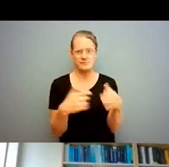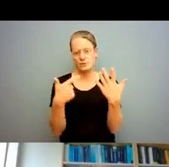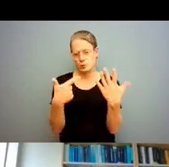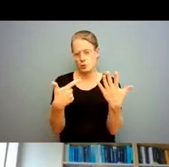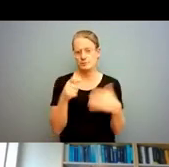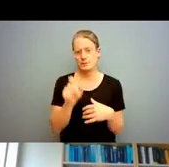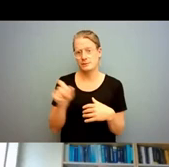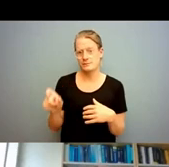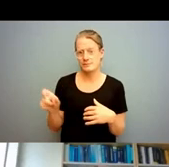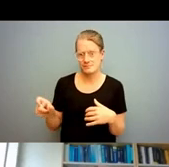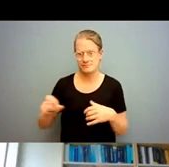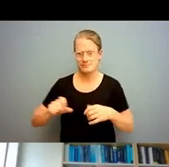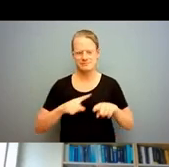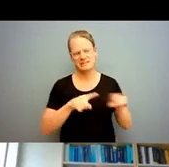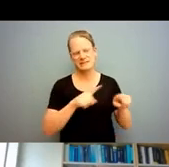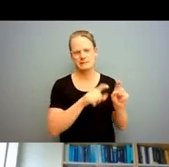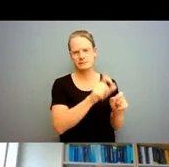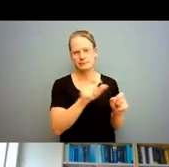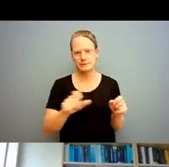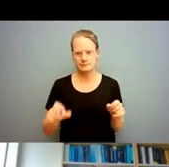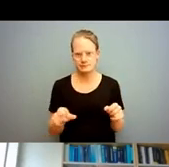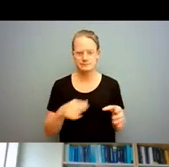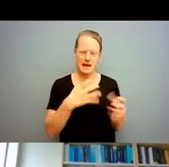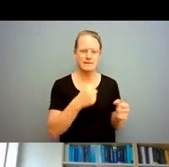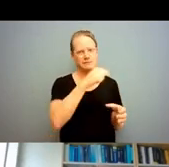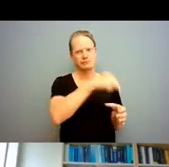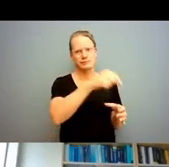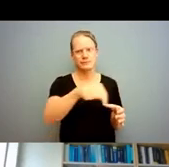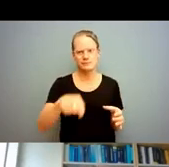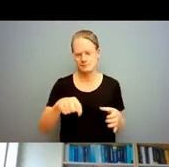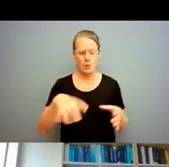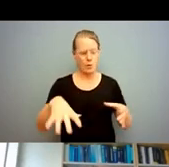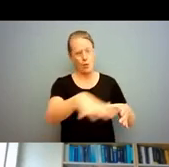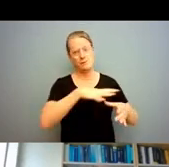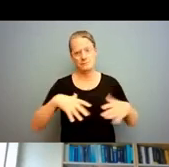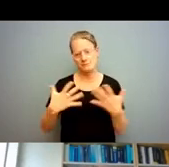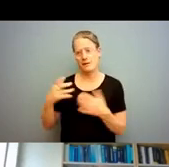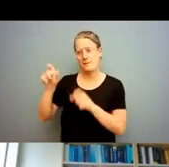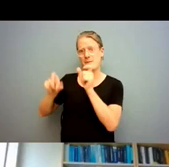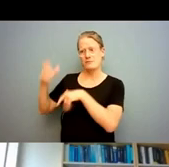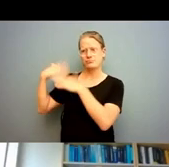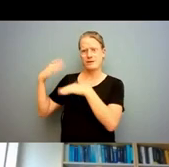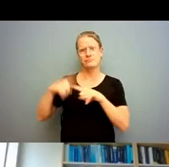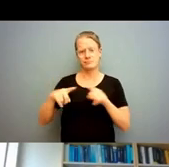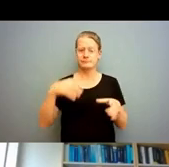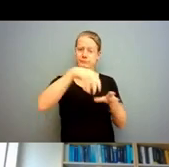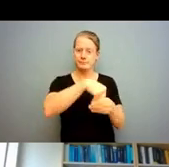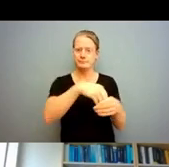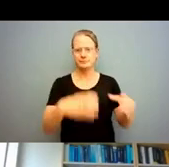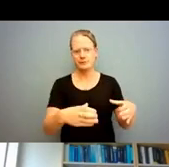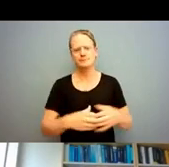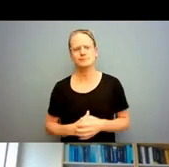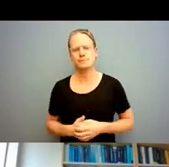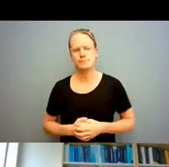of Indigenous peoples of the world. And as mentioned in the introduction, I represent